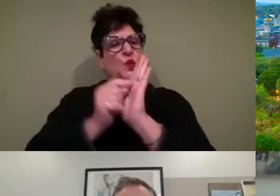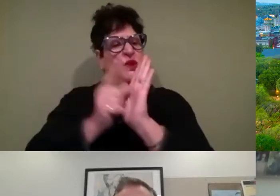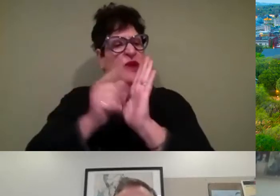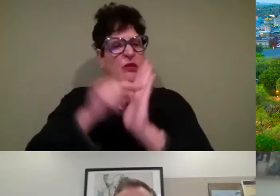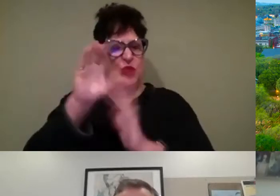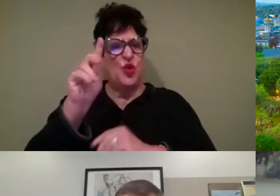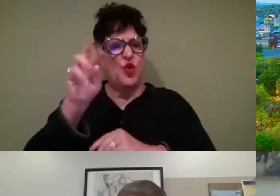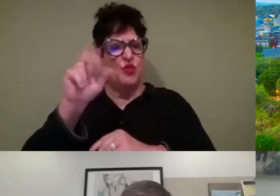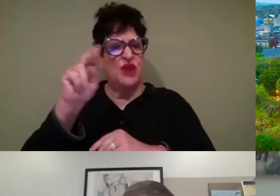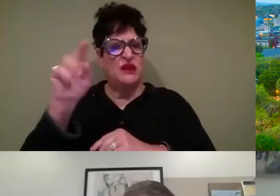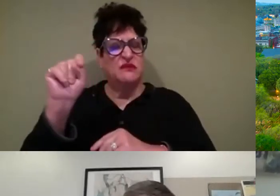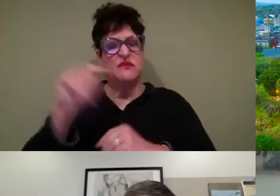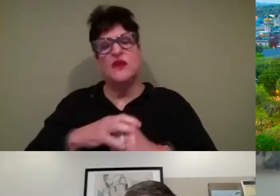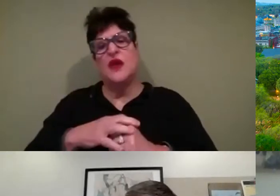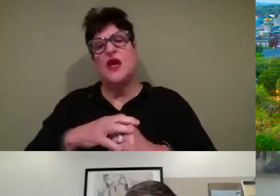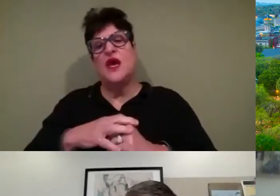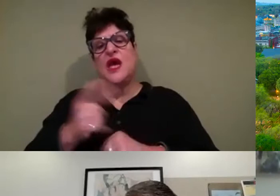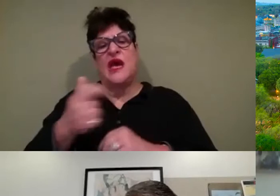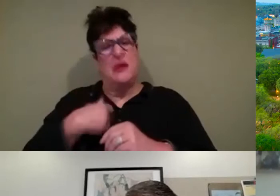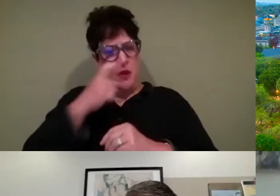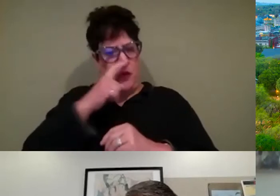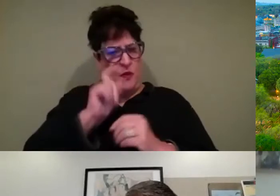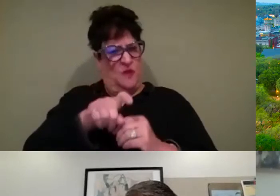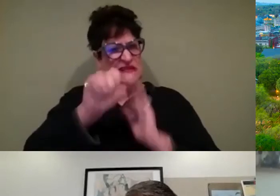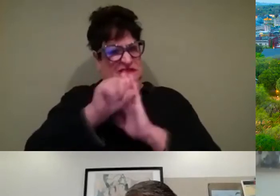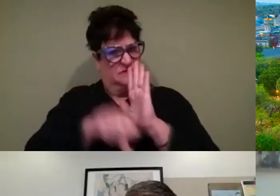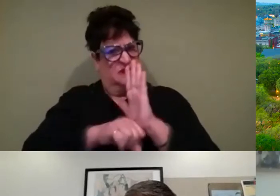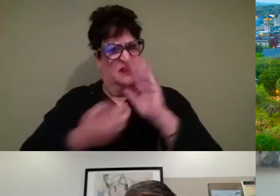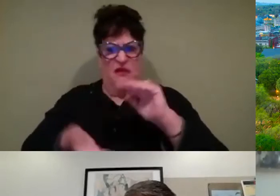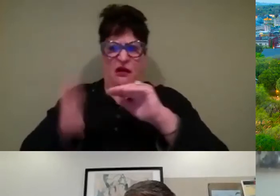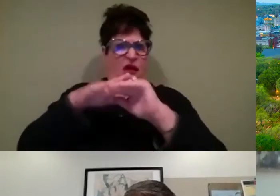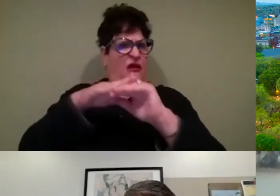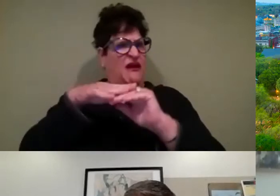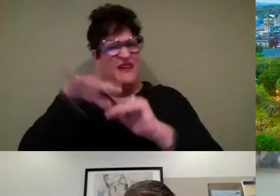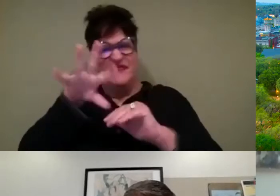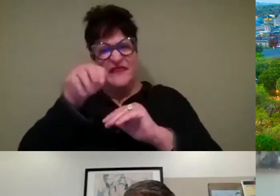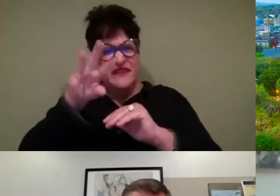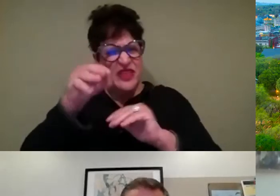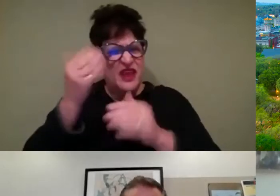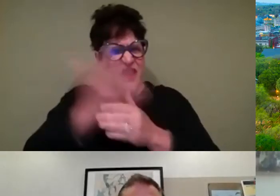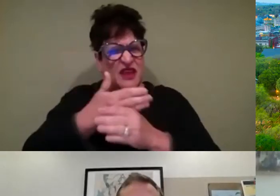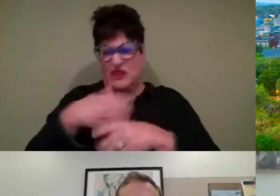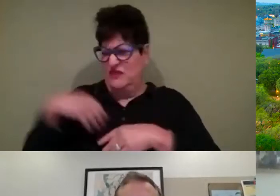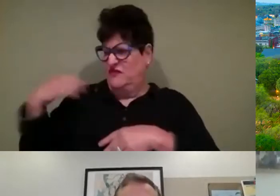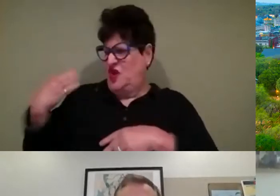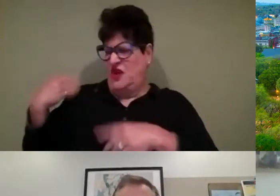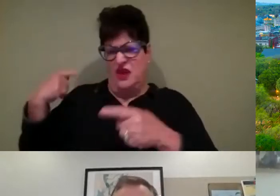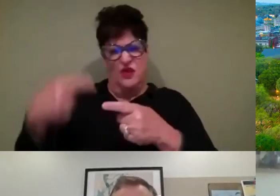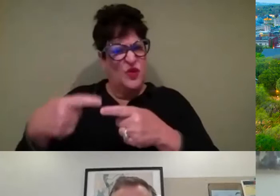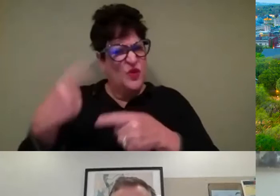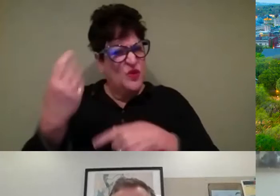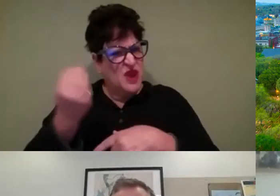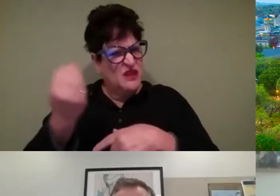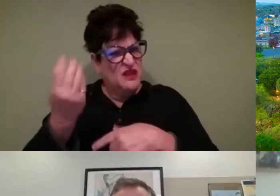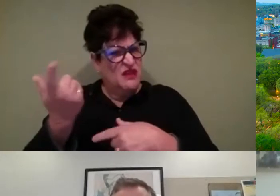city went up by like 50 cases all of a sudden over the weekend from Friday to Monday. I was wondering if there was any reason for that, if